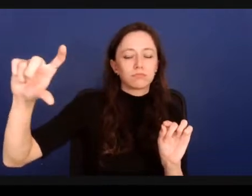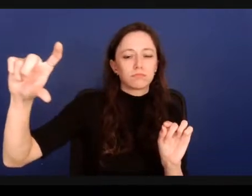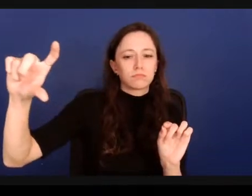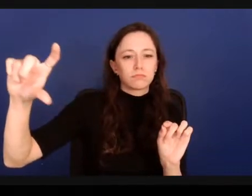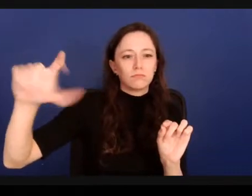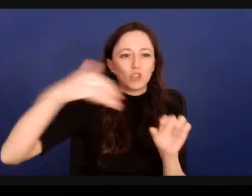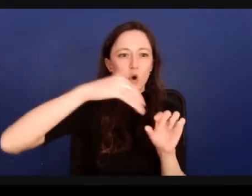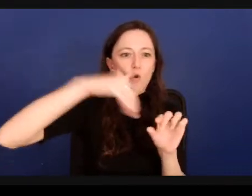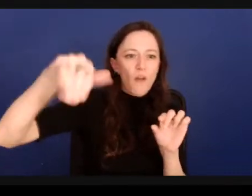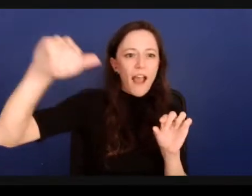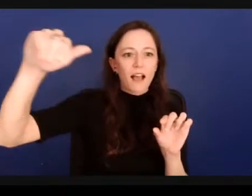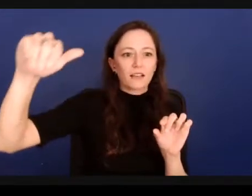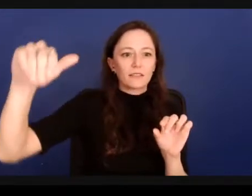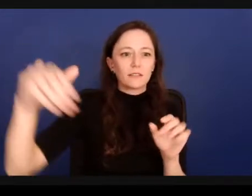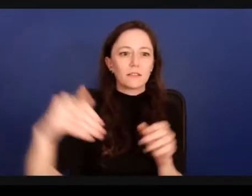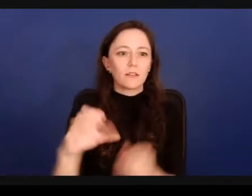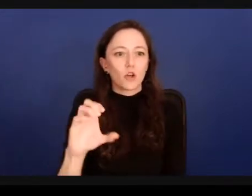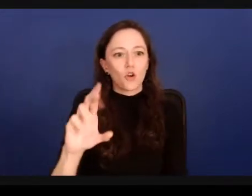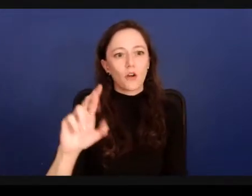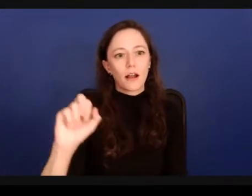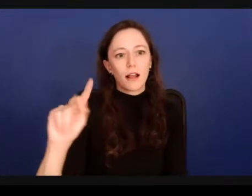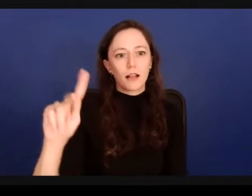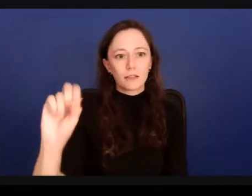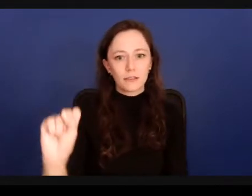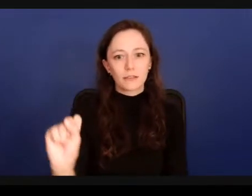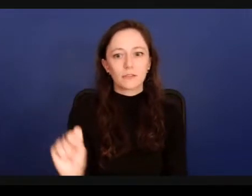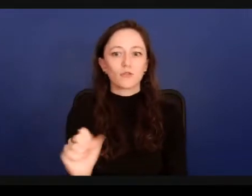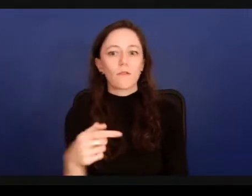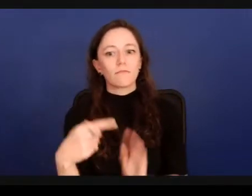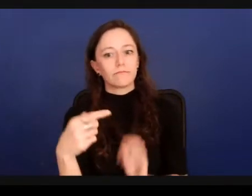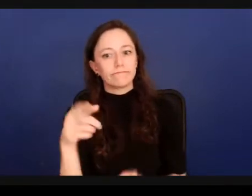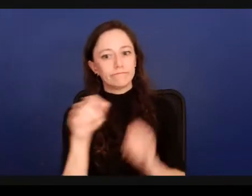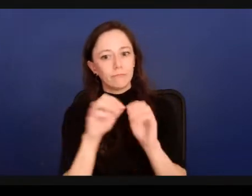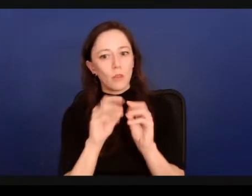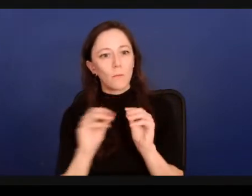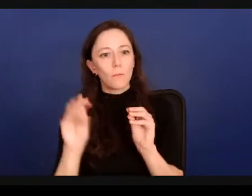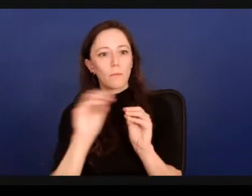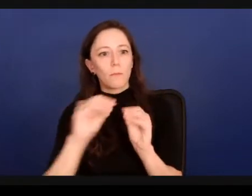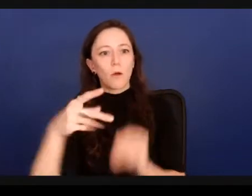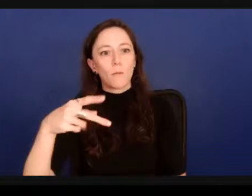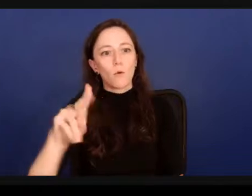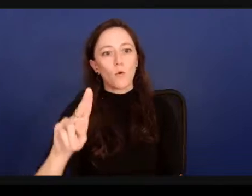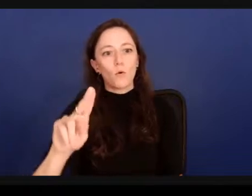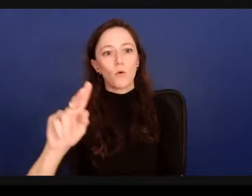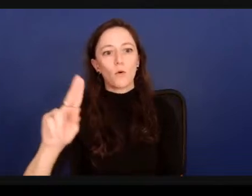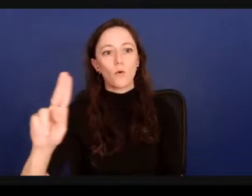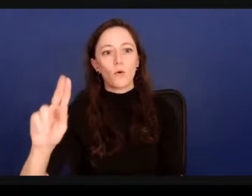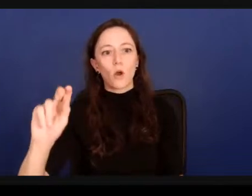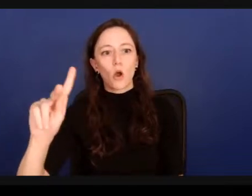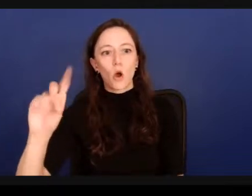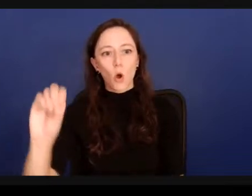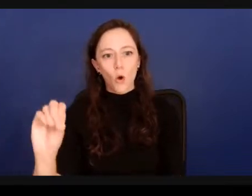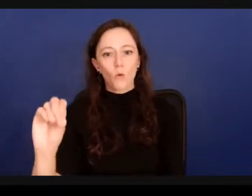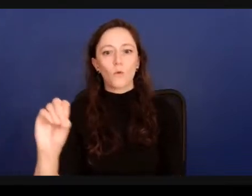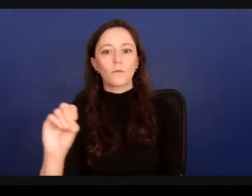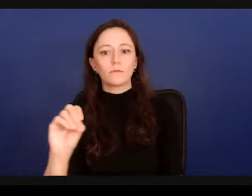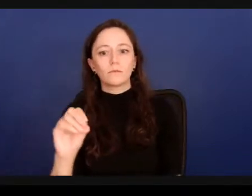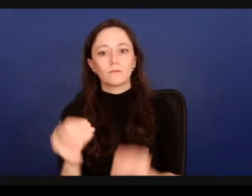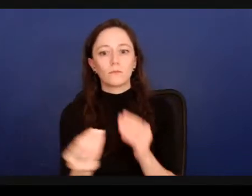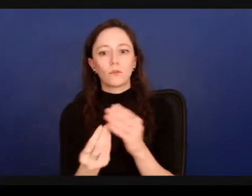of lots of cracks. There is the Pu'uko earthquake cluster. Let's follow this crack system down